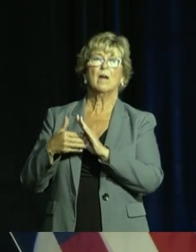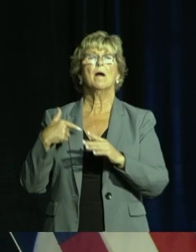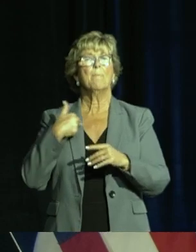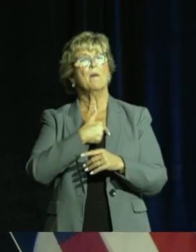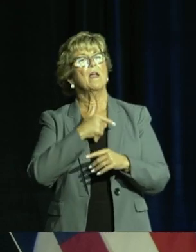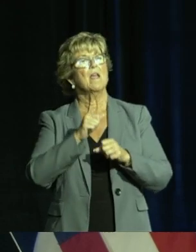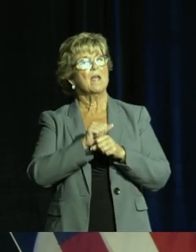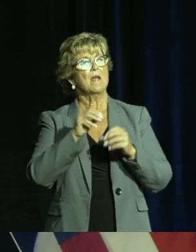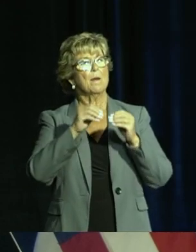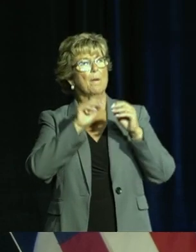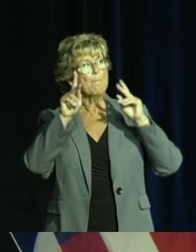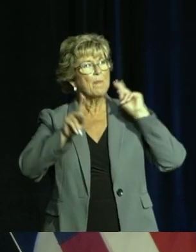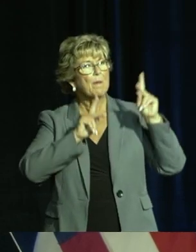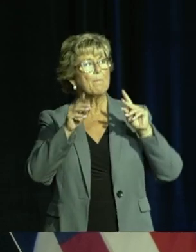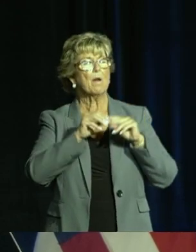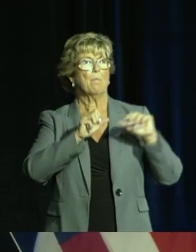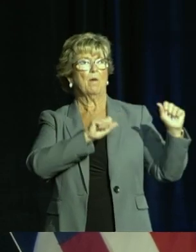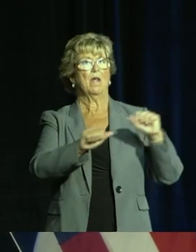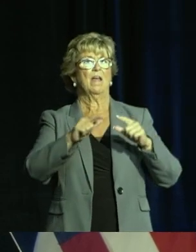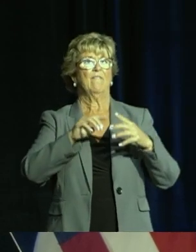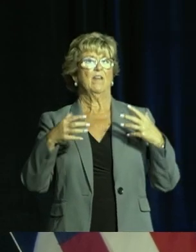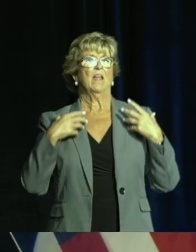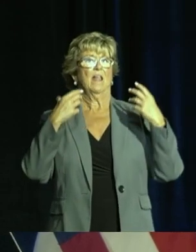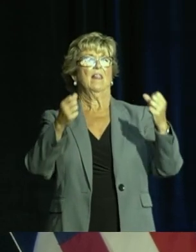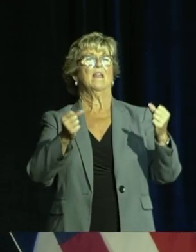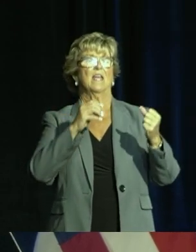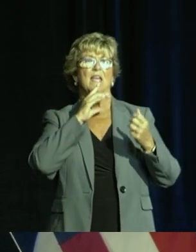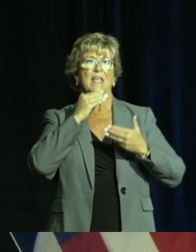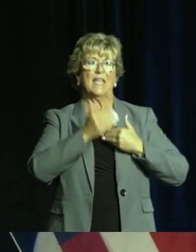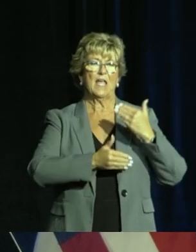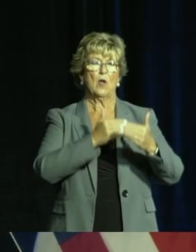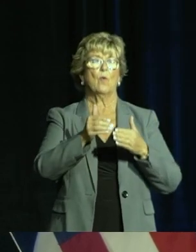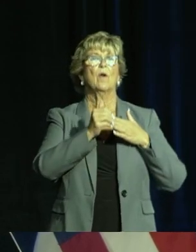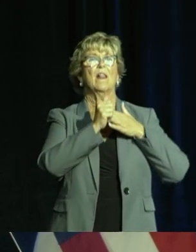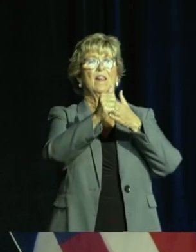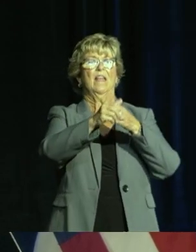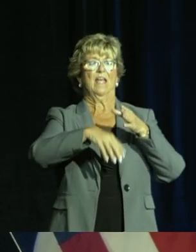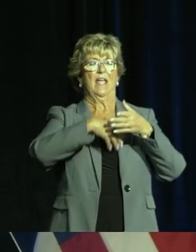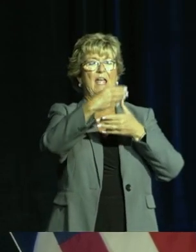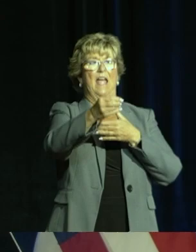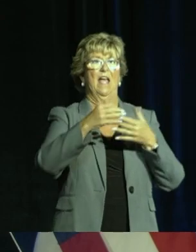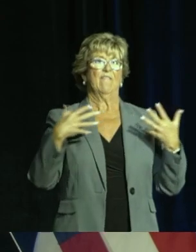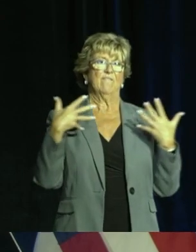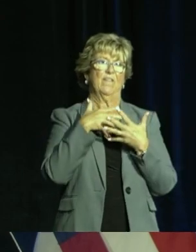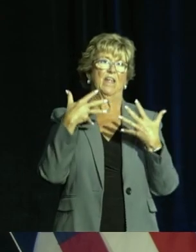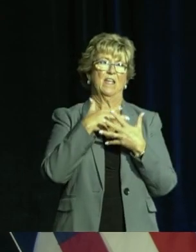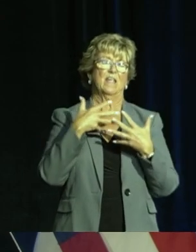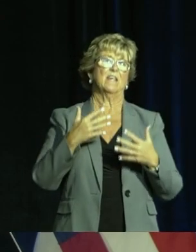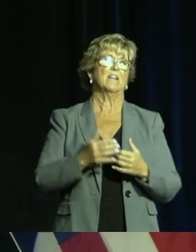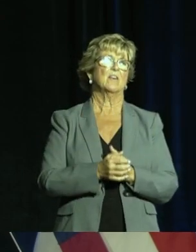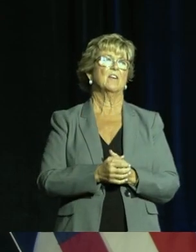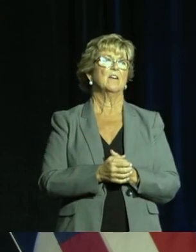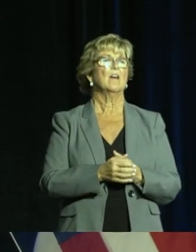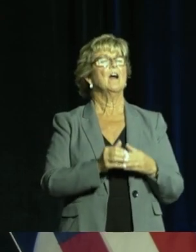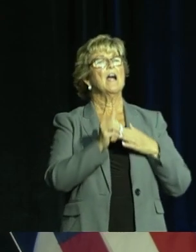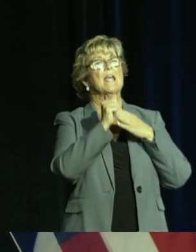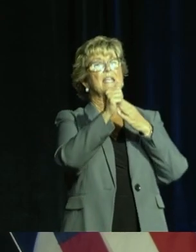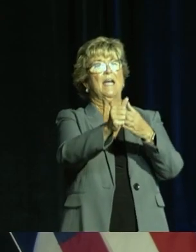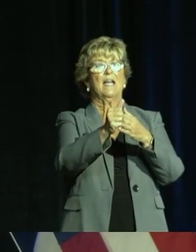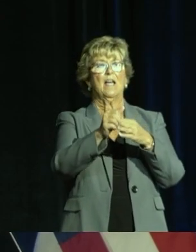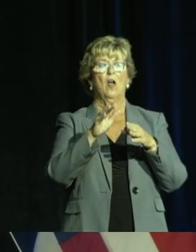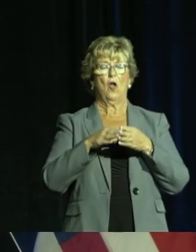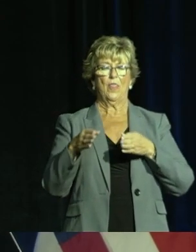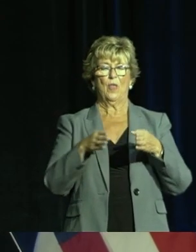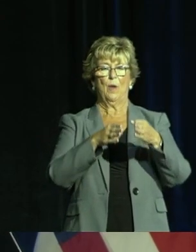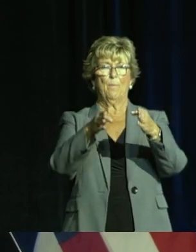people who are capable of healing and caring. Lead us out of fear and hatred. Guide us along the